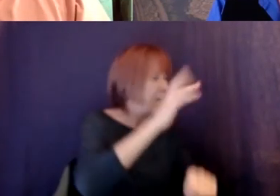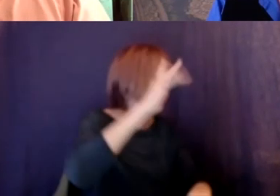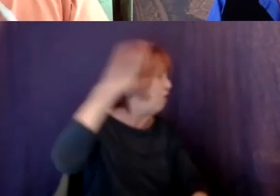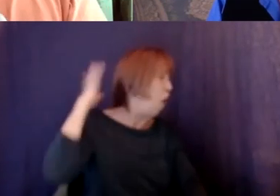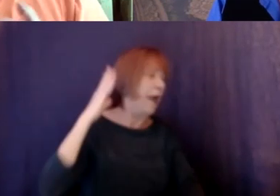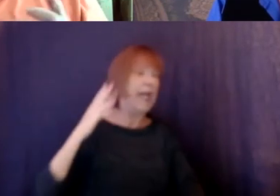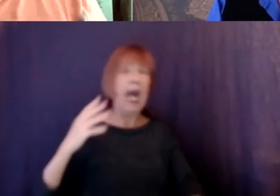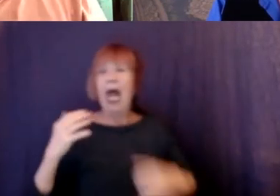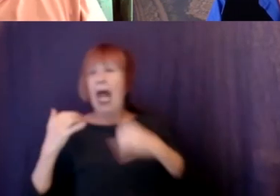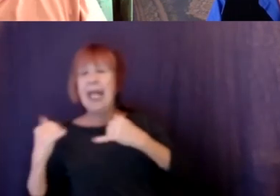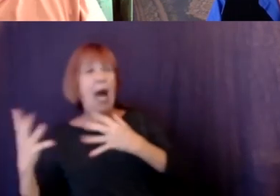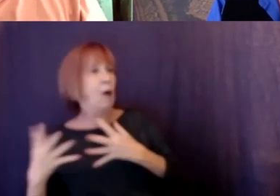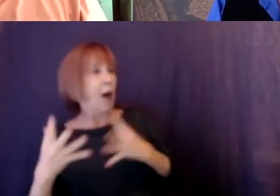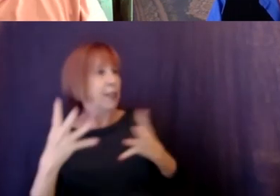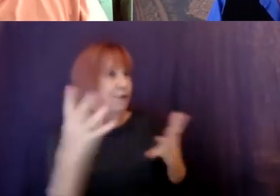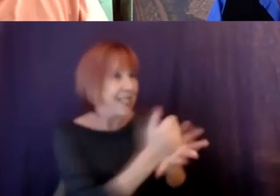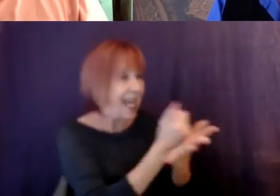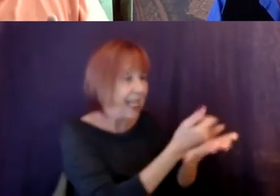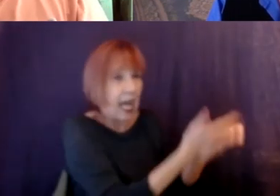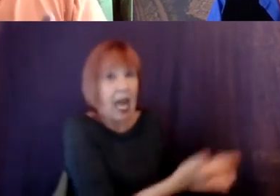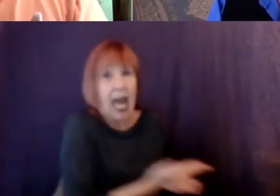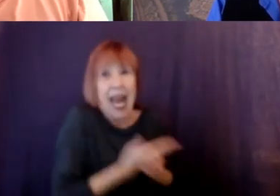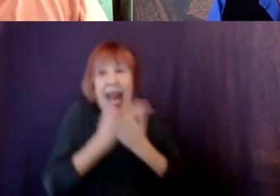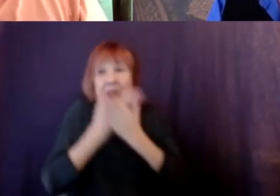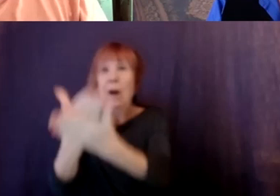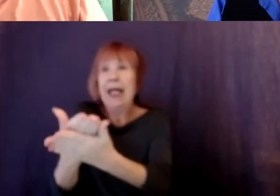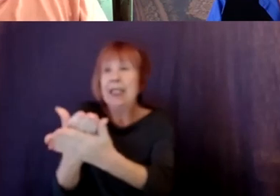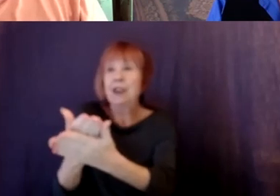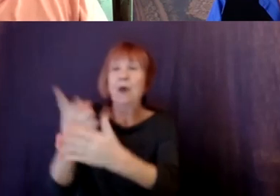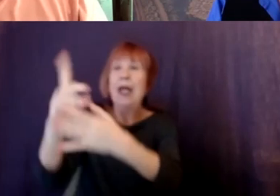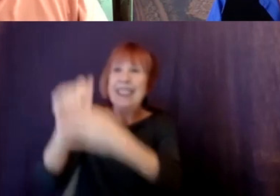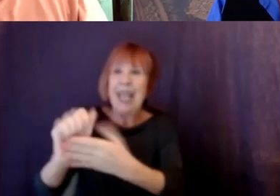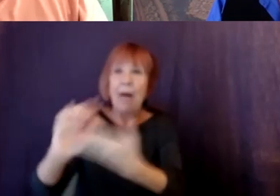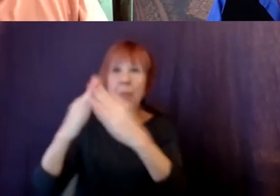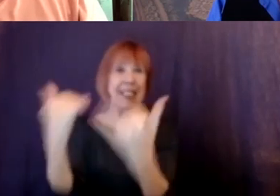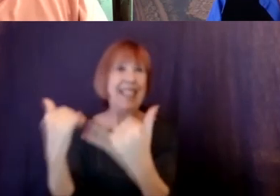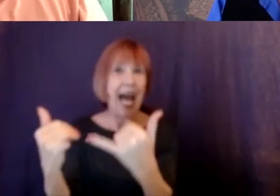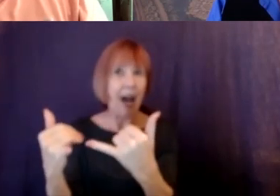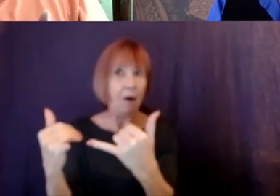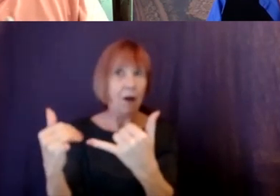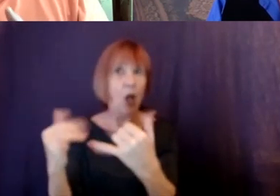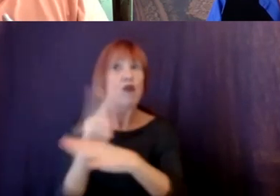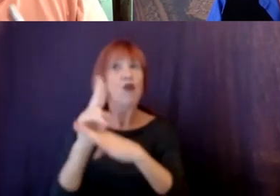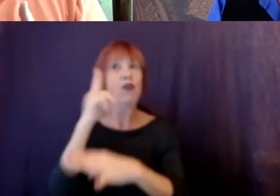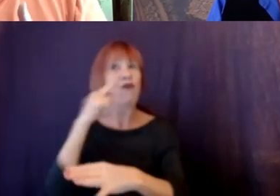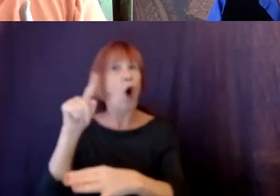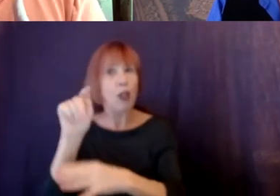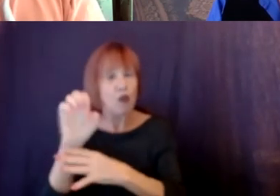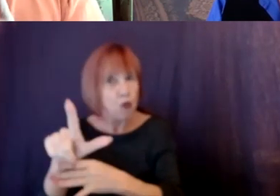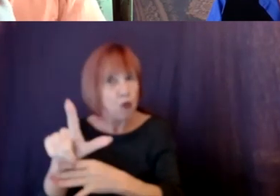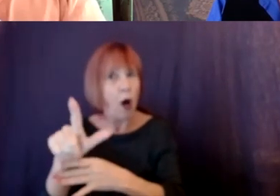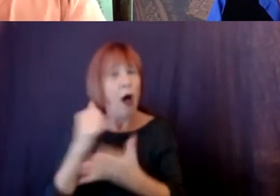to marginalized communities and letting them use it as a tool. And we were saying, we think that we can